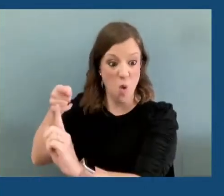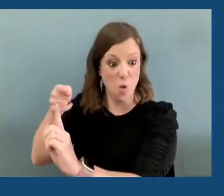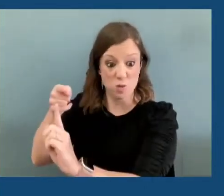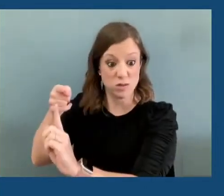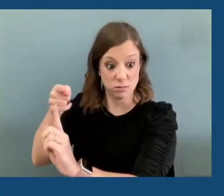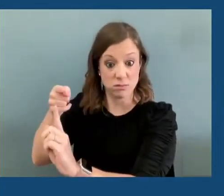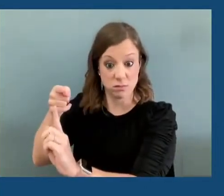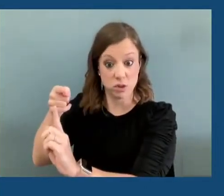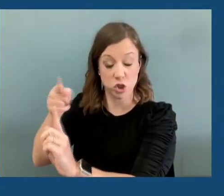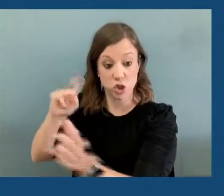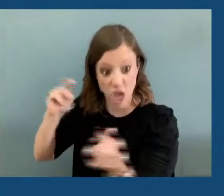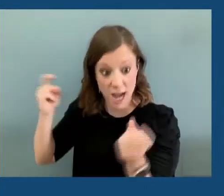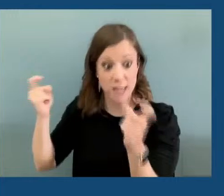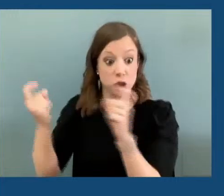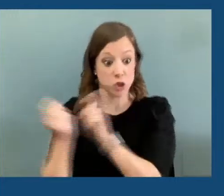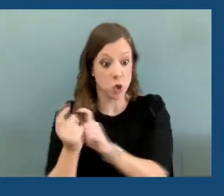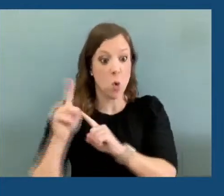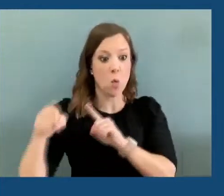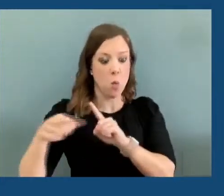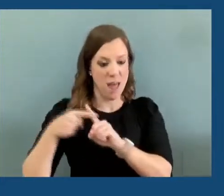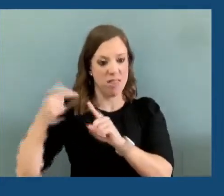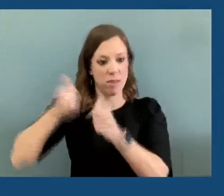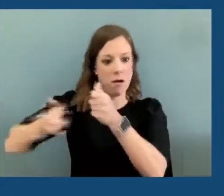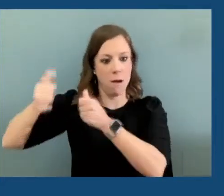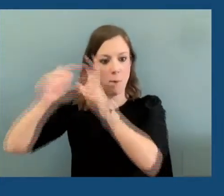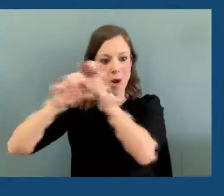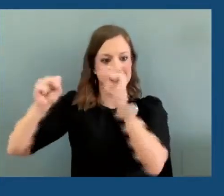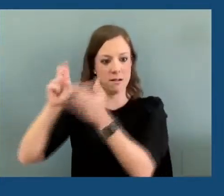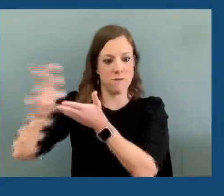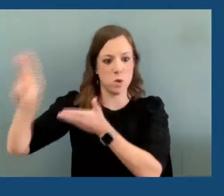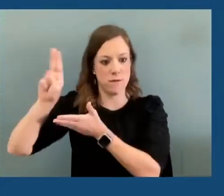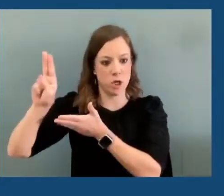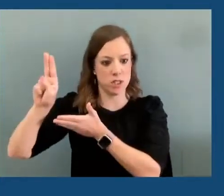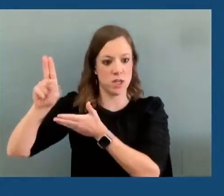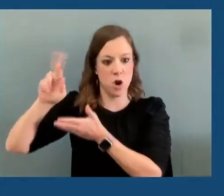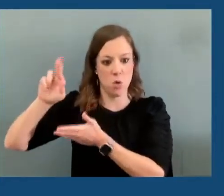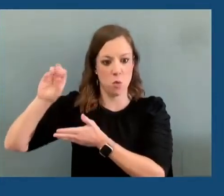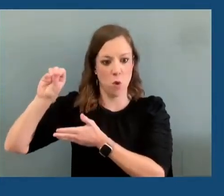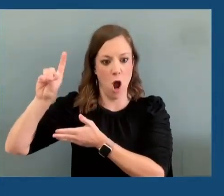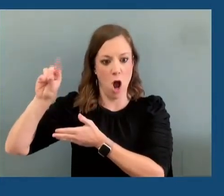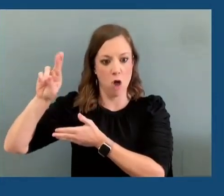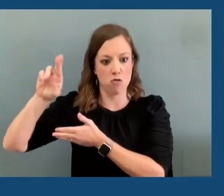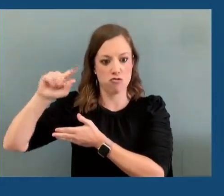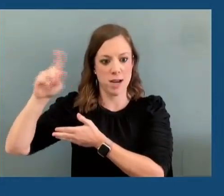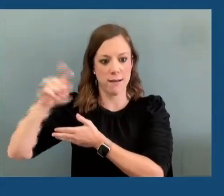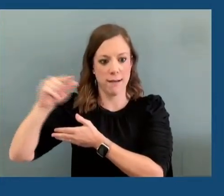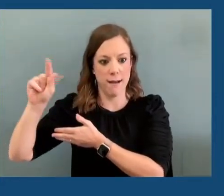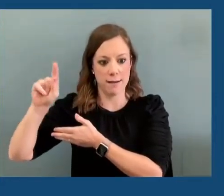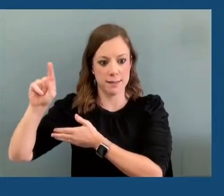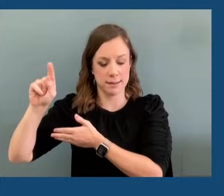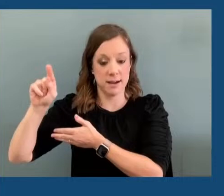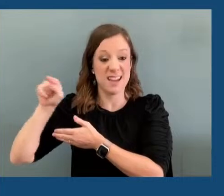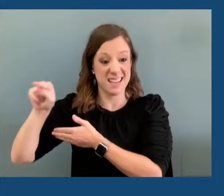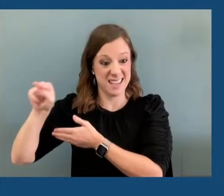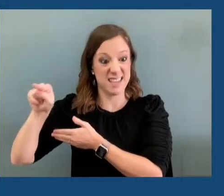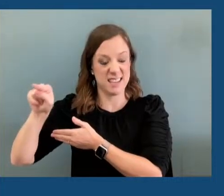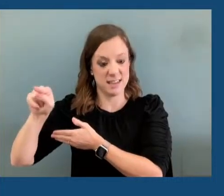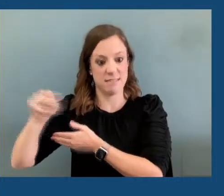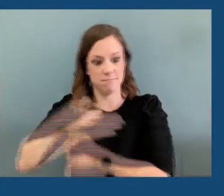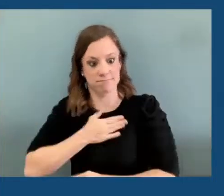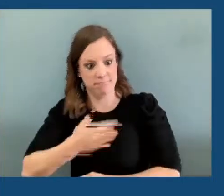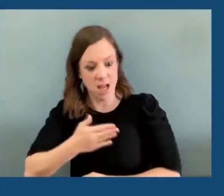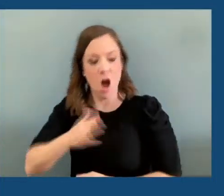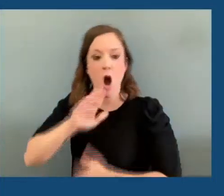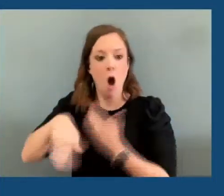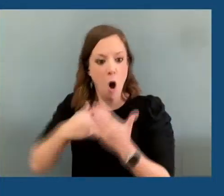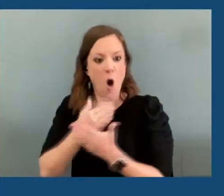as President Rodriguez mentioned, the whole curriculum now is changing here, and I love that whatever major